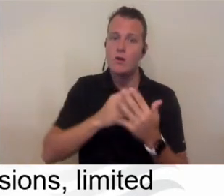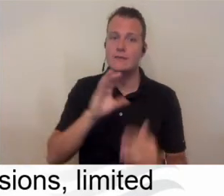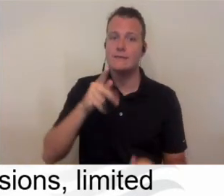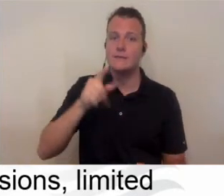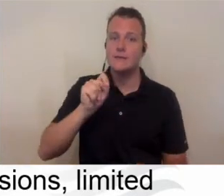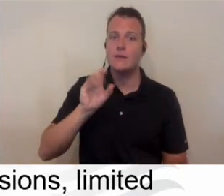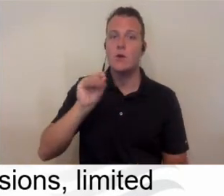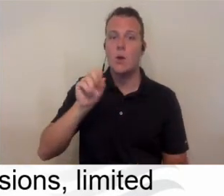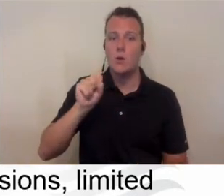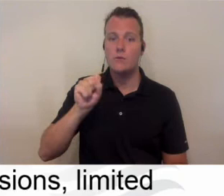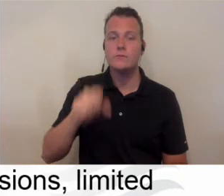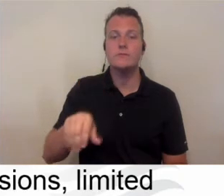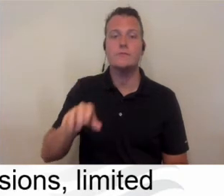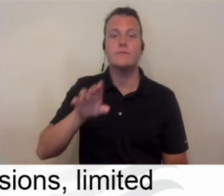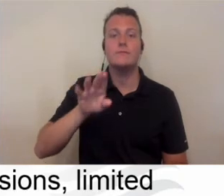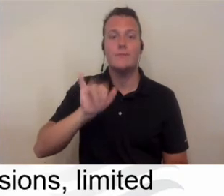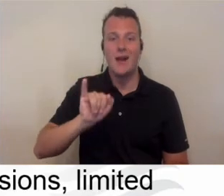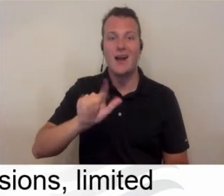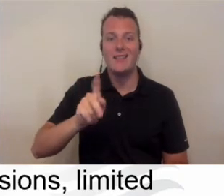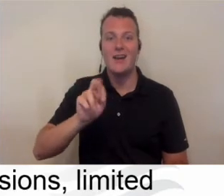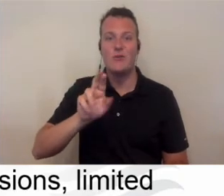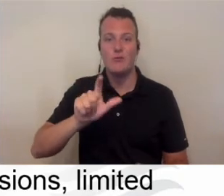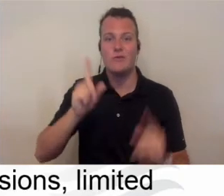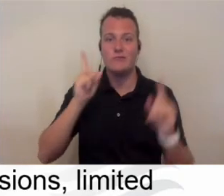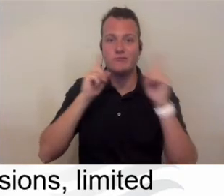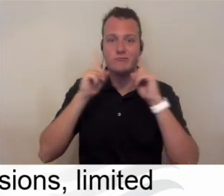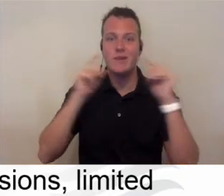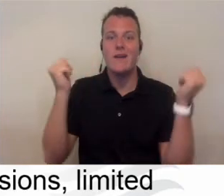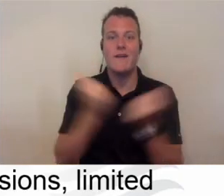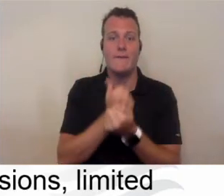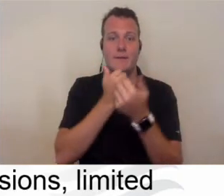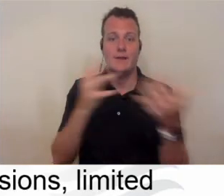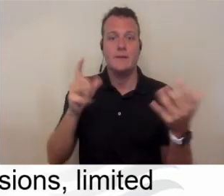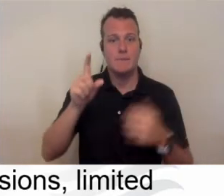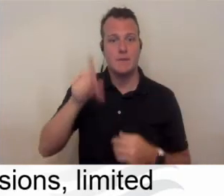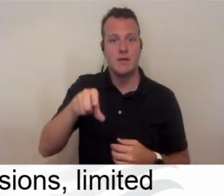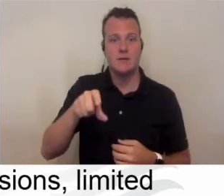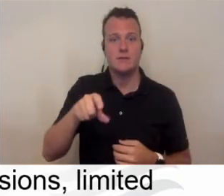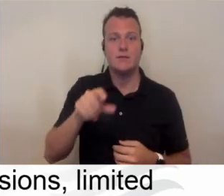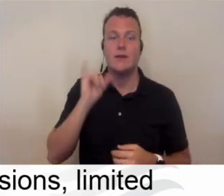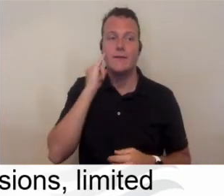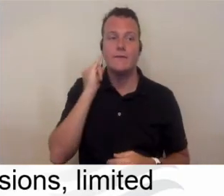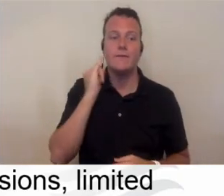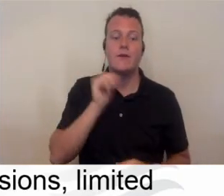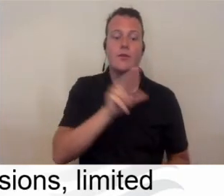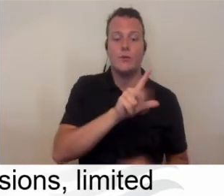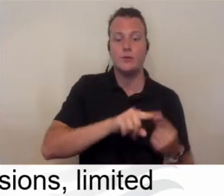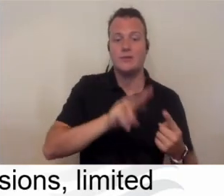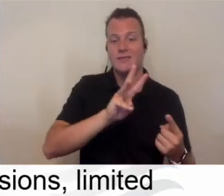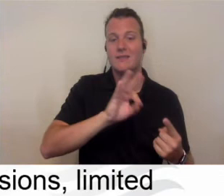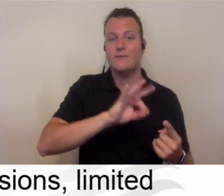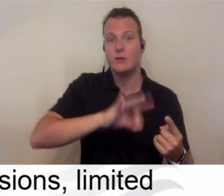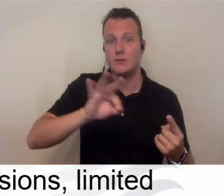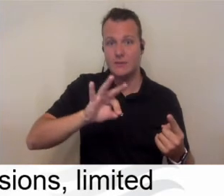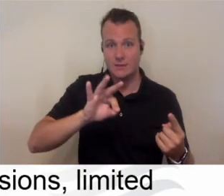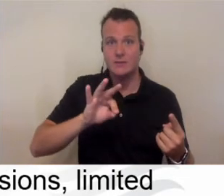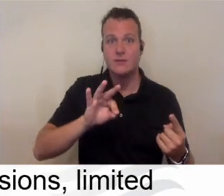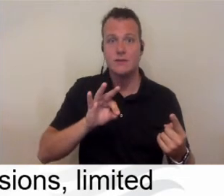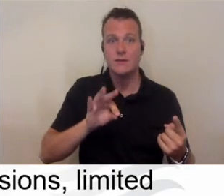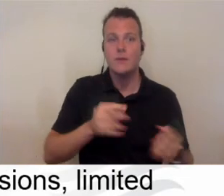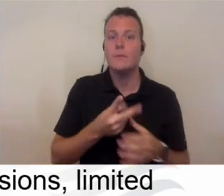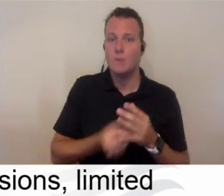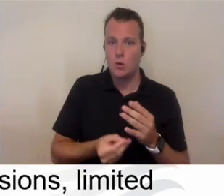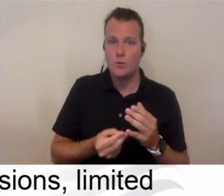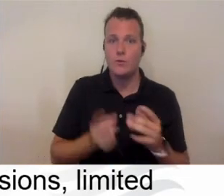bilateral. That means you do have to do everything, like if you did 3 to 6 frequencies, that's in both ears. So it would